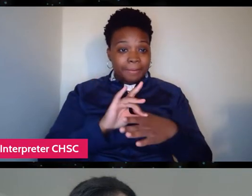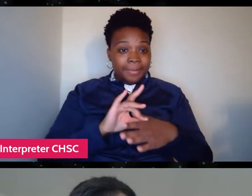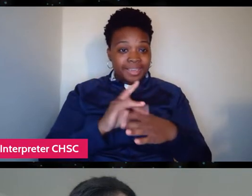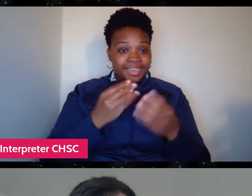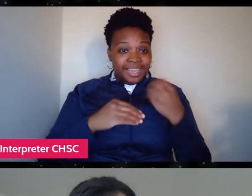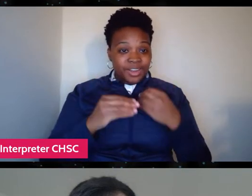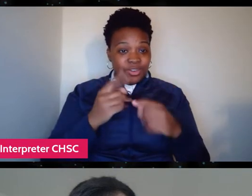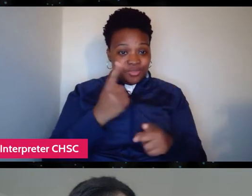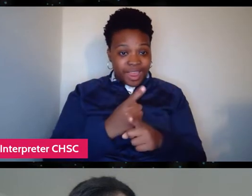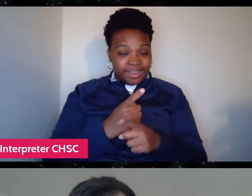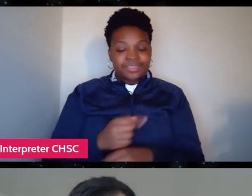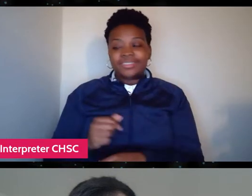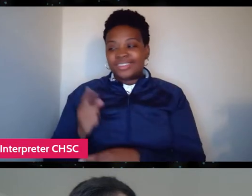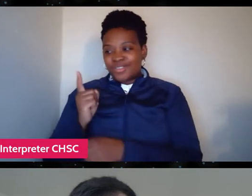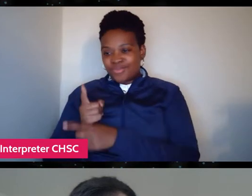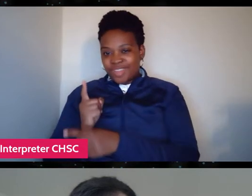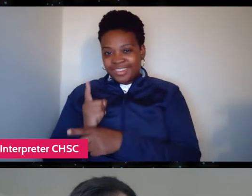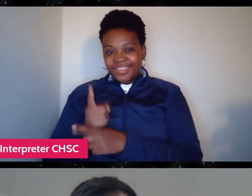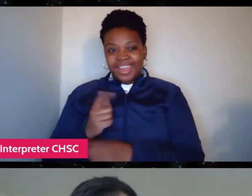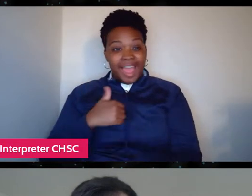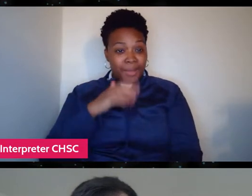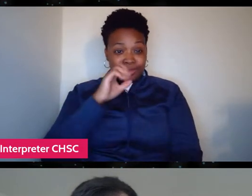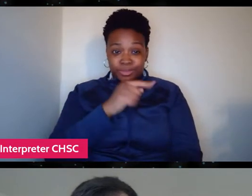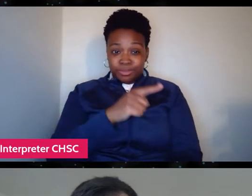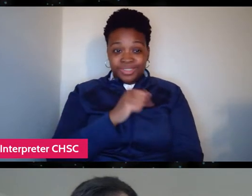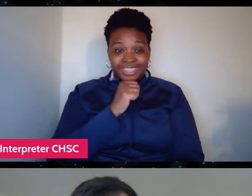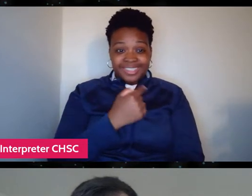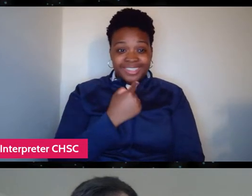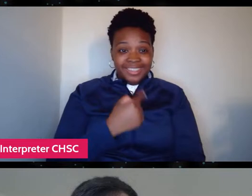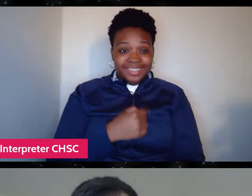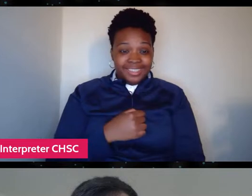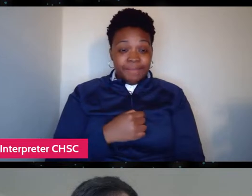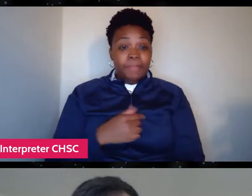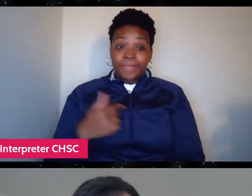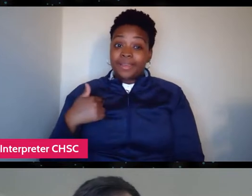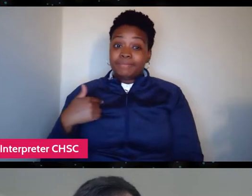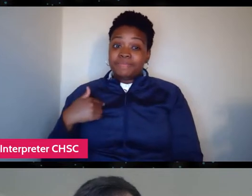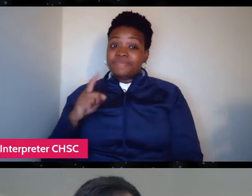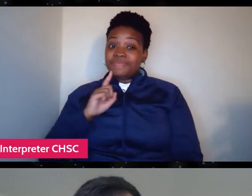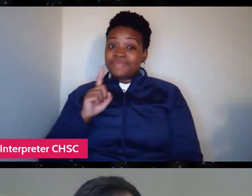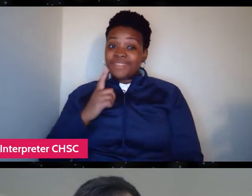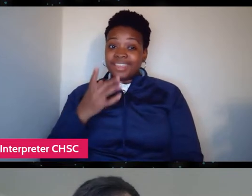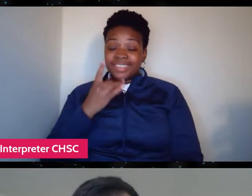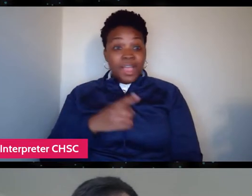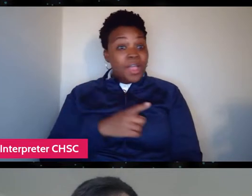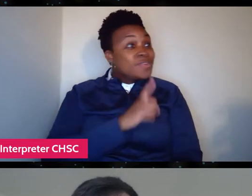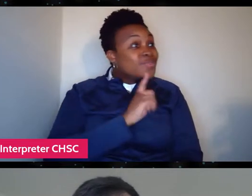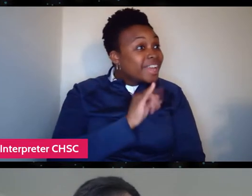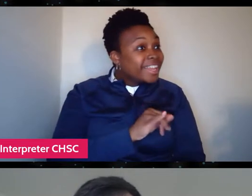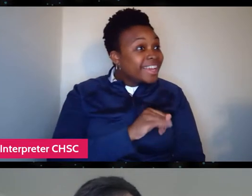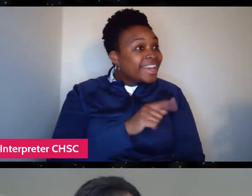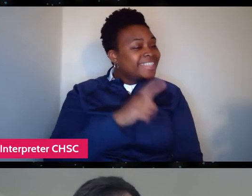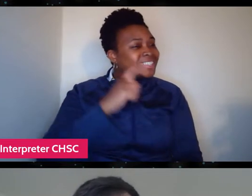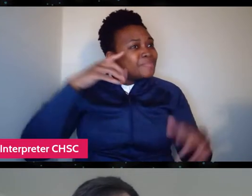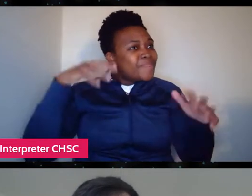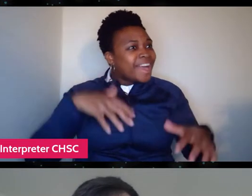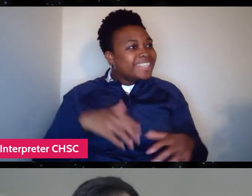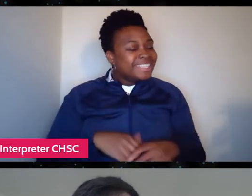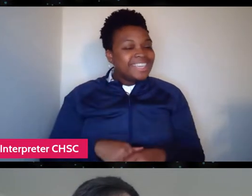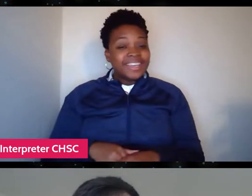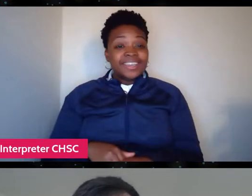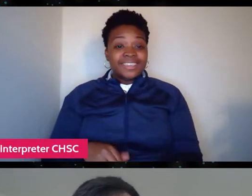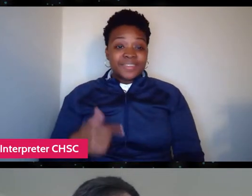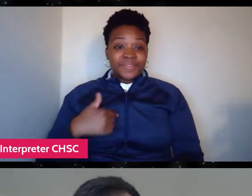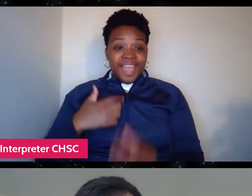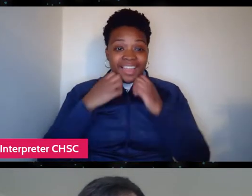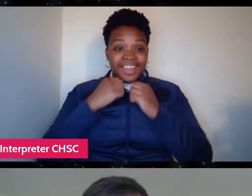So I'm assuming you didn't try it. No, I did. Oh, you did? So, oh, yes. That's so surprising. And I love to talk